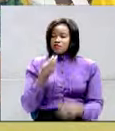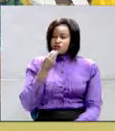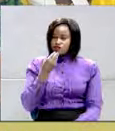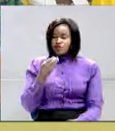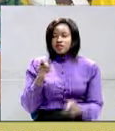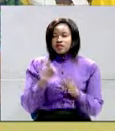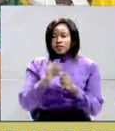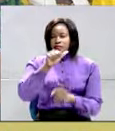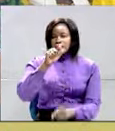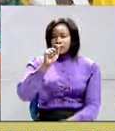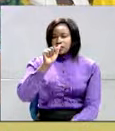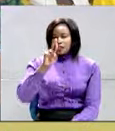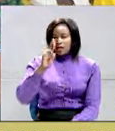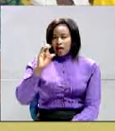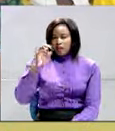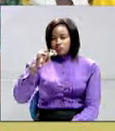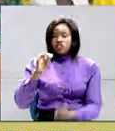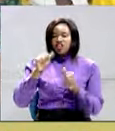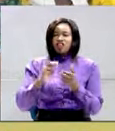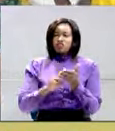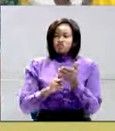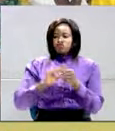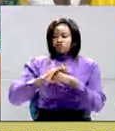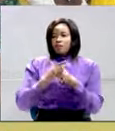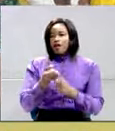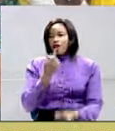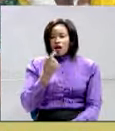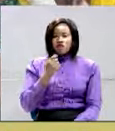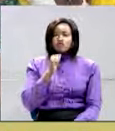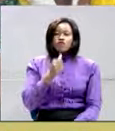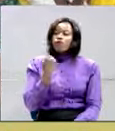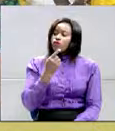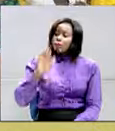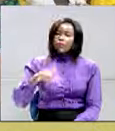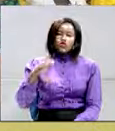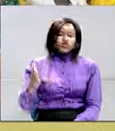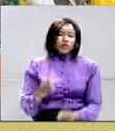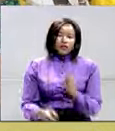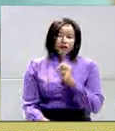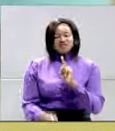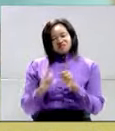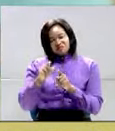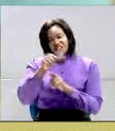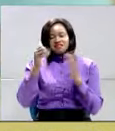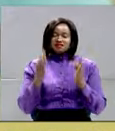used in pharmaceutical companies as opposed to only getting posho from the crop.